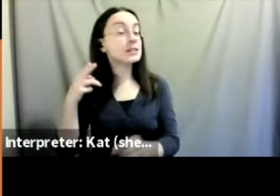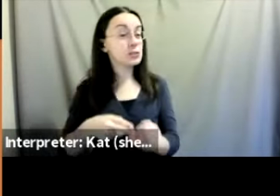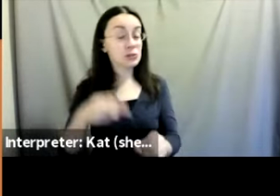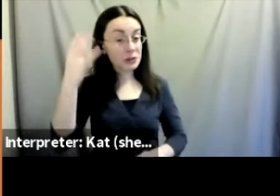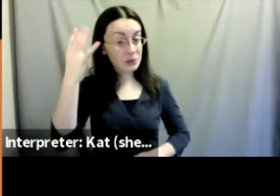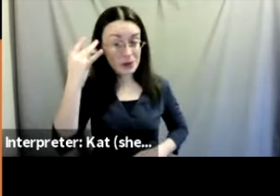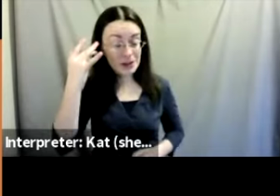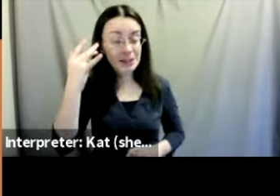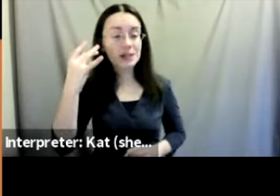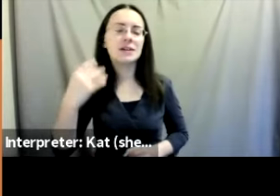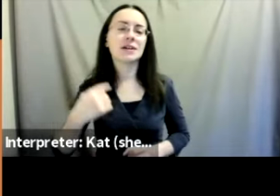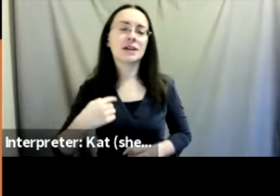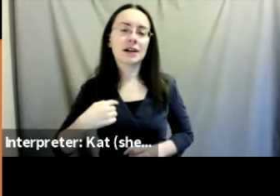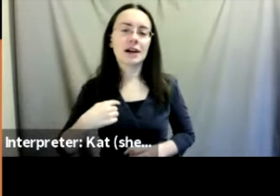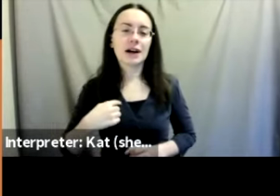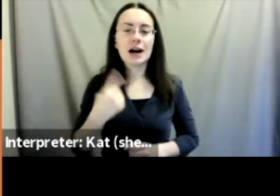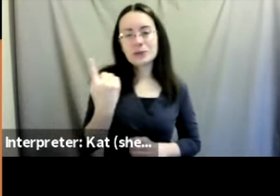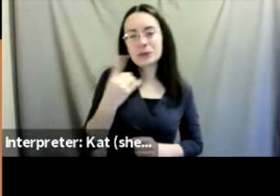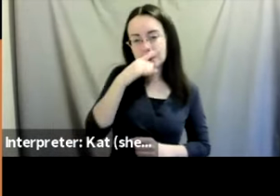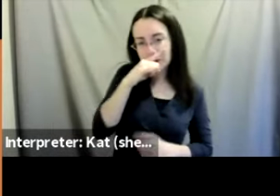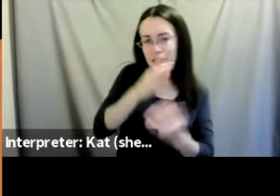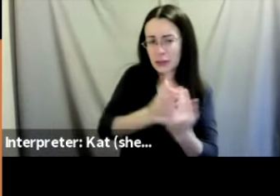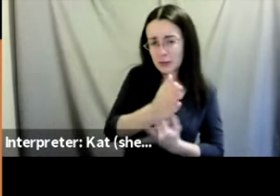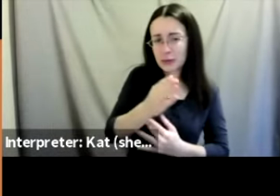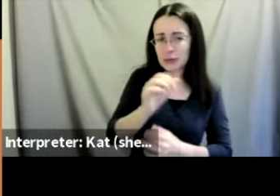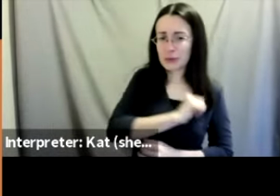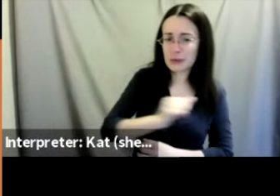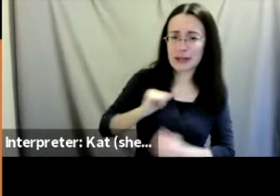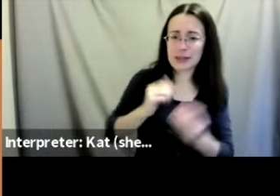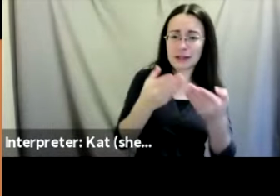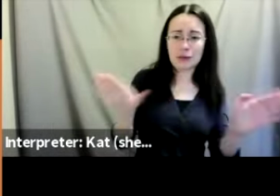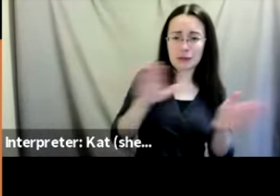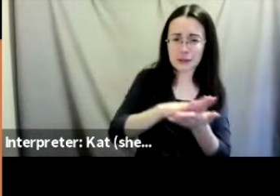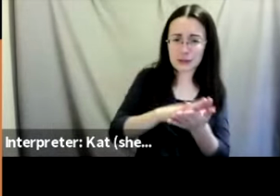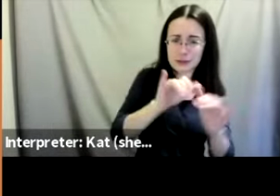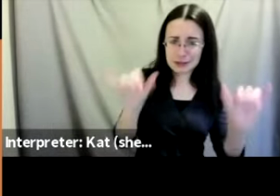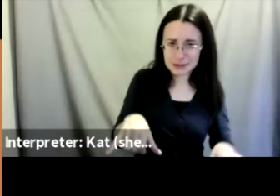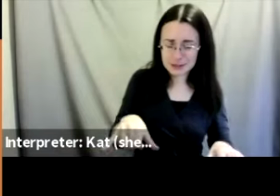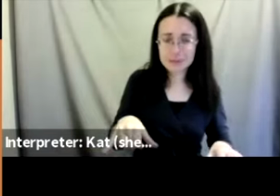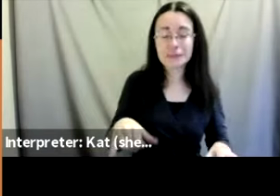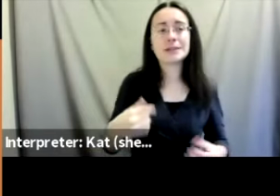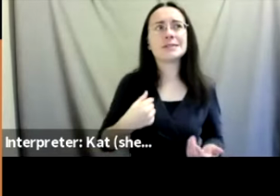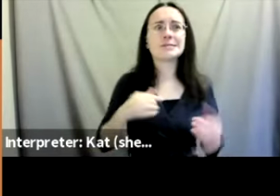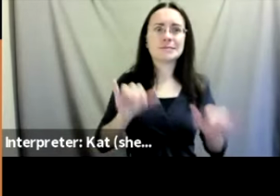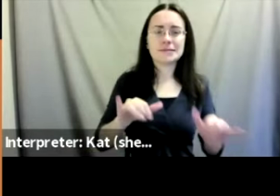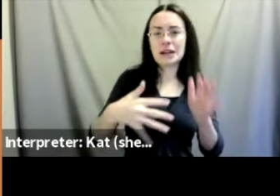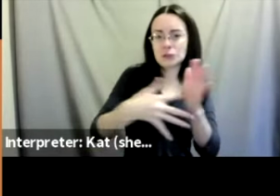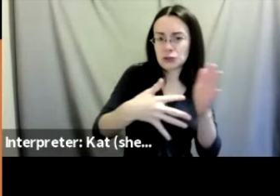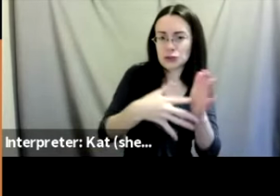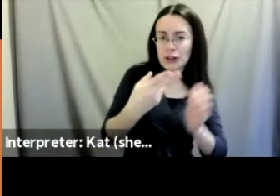I was one of the kids that went through the Atlanta public school system, and I found I was a junior in high school and